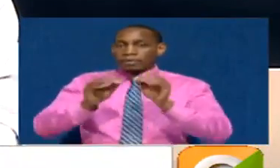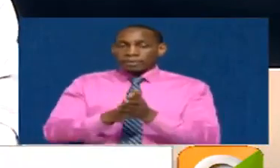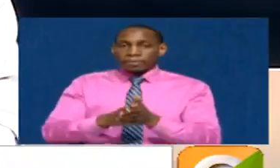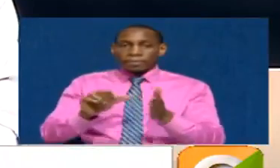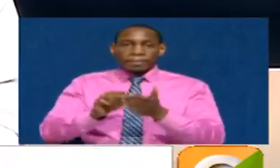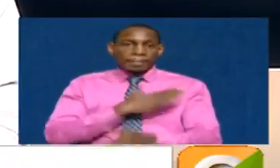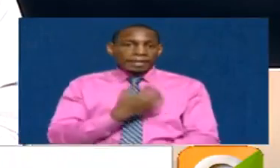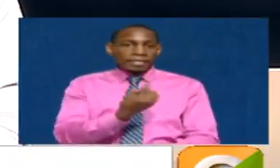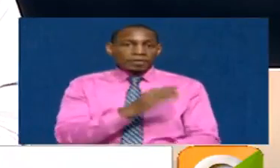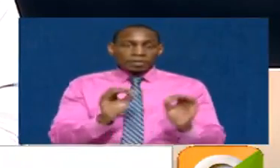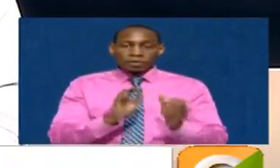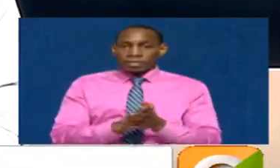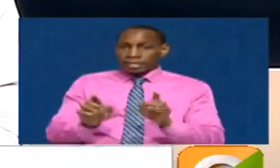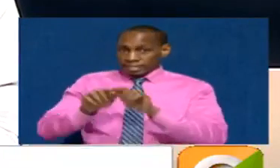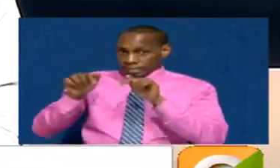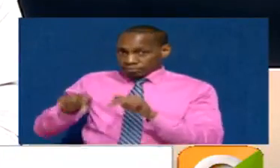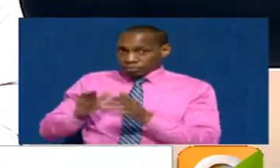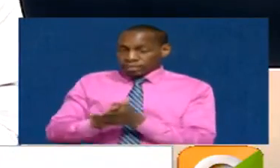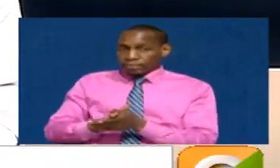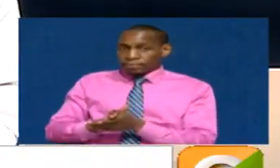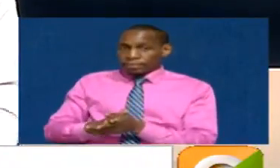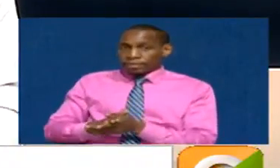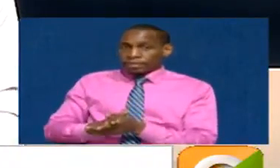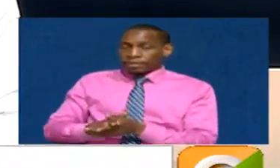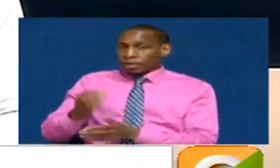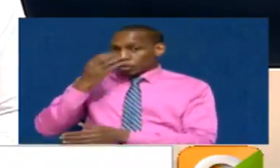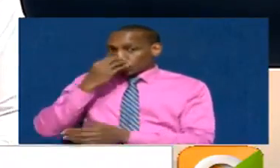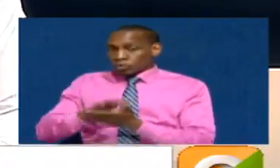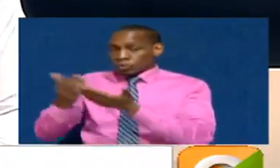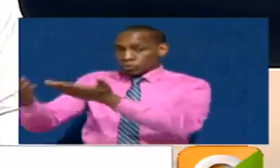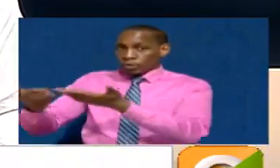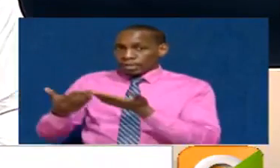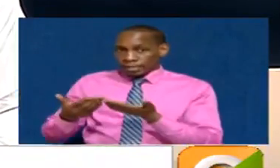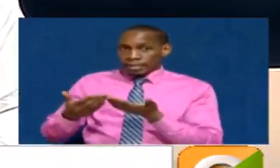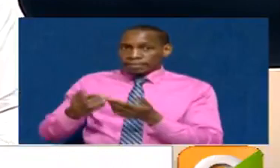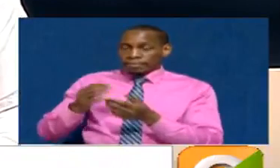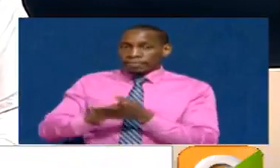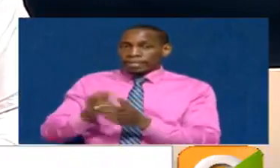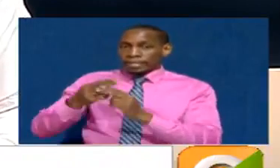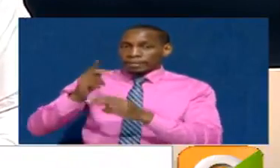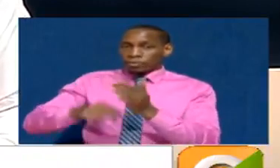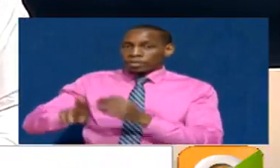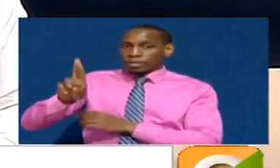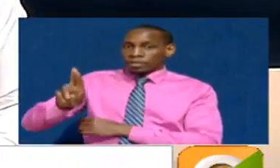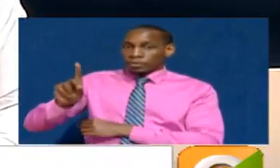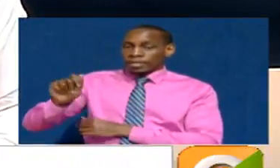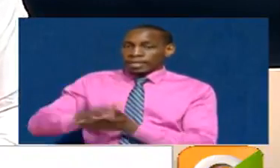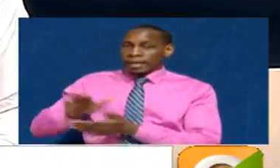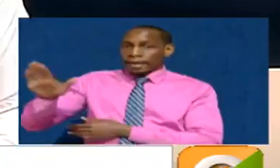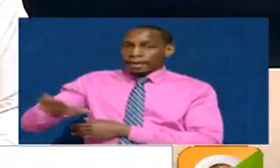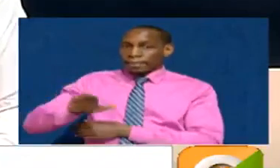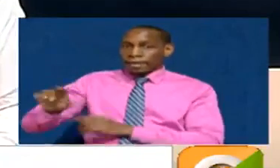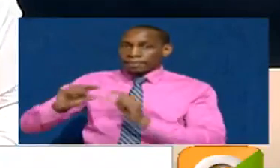problem. Earlier today, DP William Ruto hosted what was billed as a UDA parliamentary group